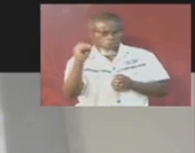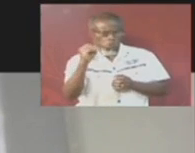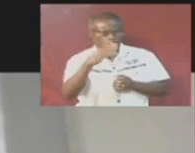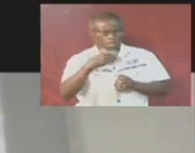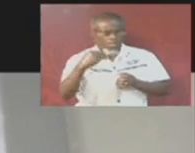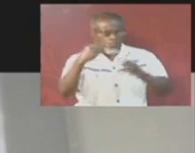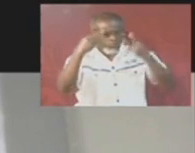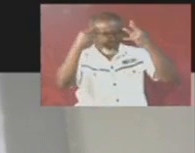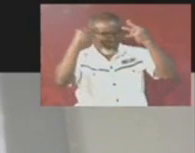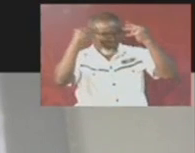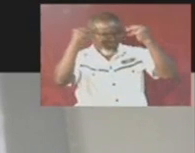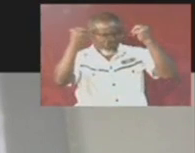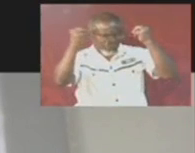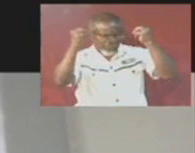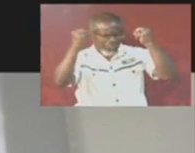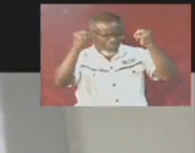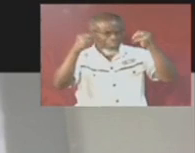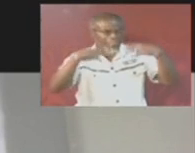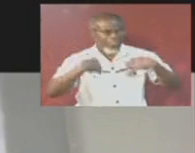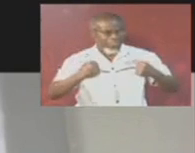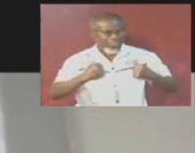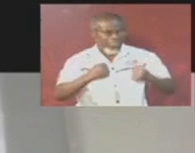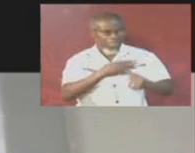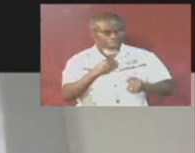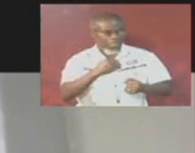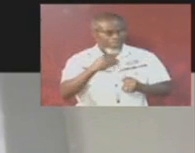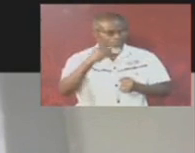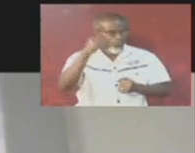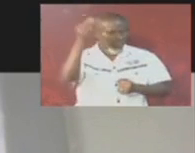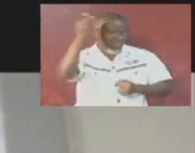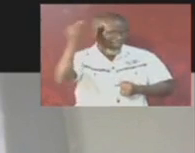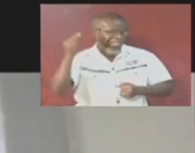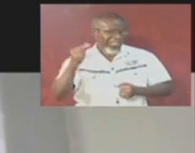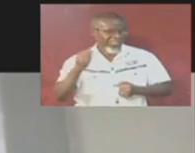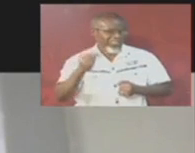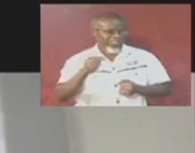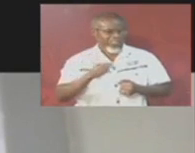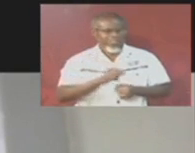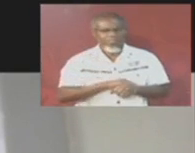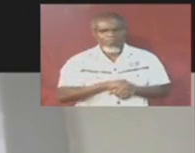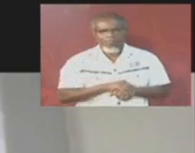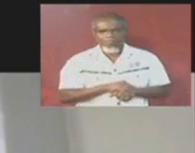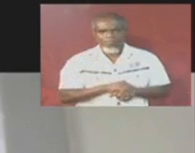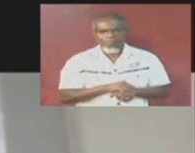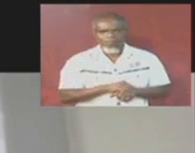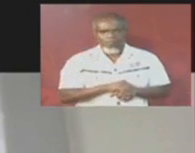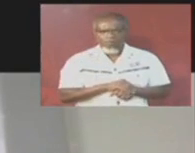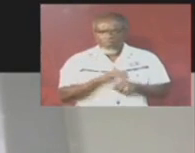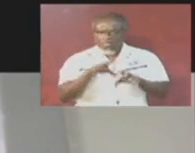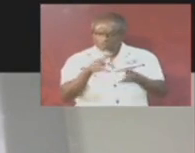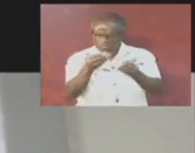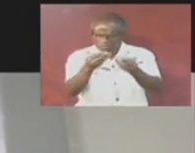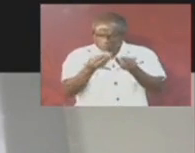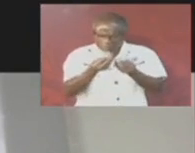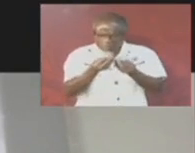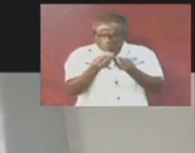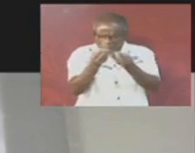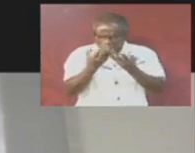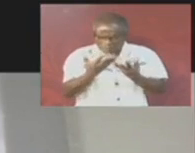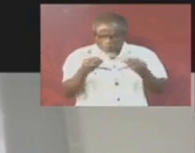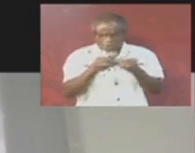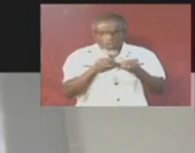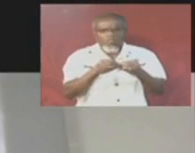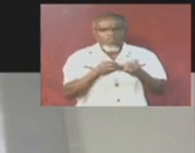Minister Hines. Okay, so my first question is, can we have some more details about the case in